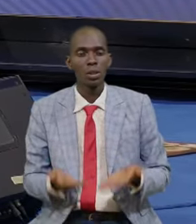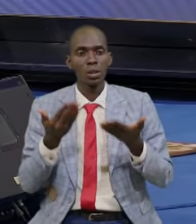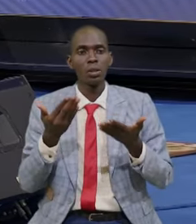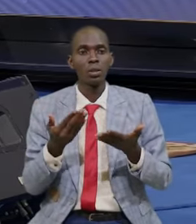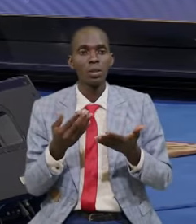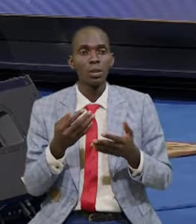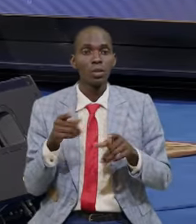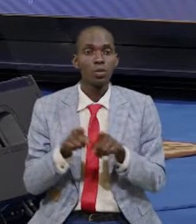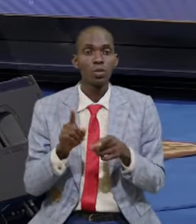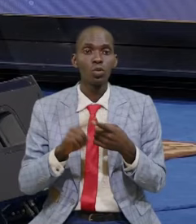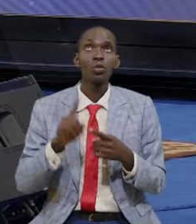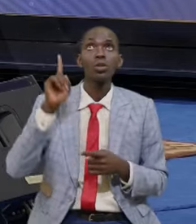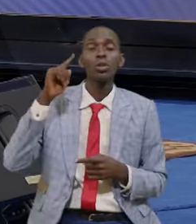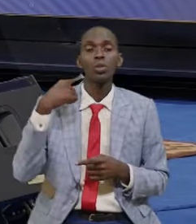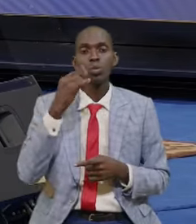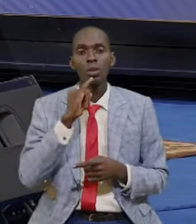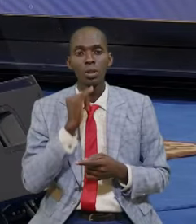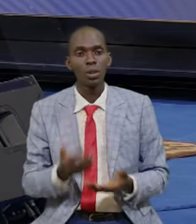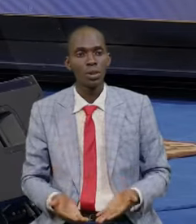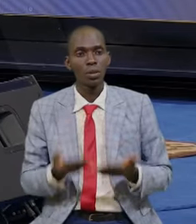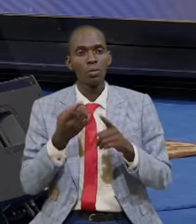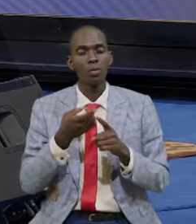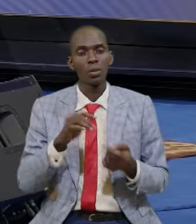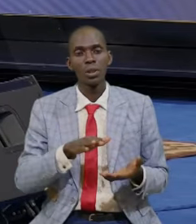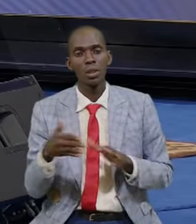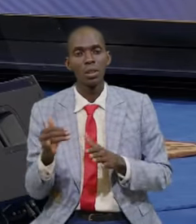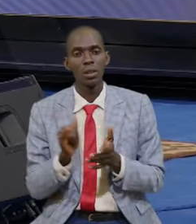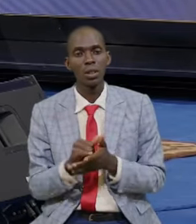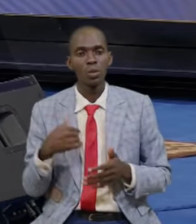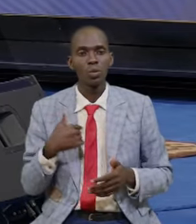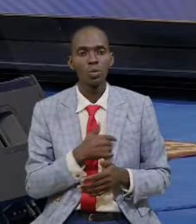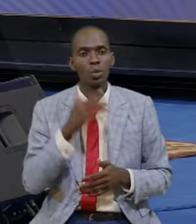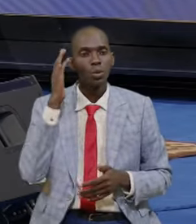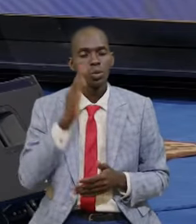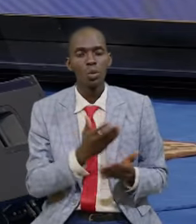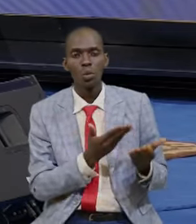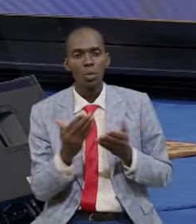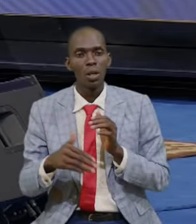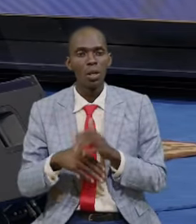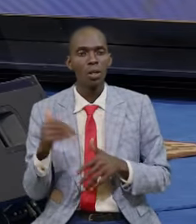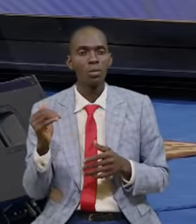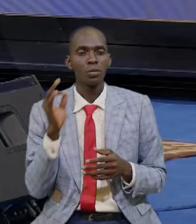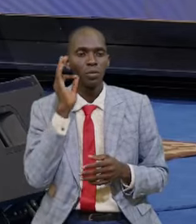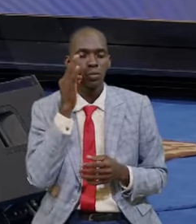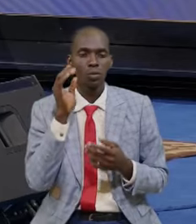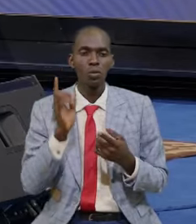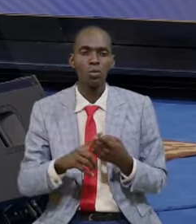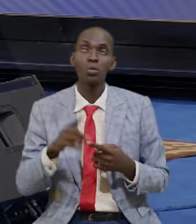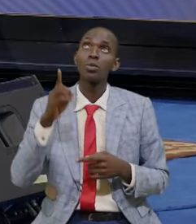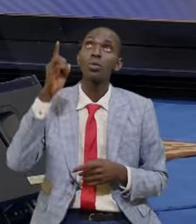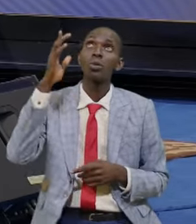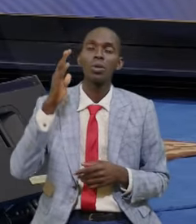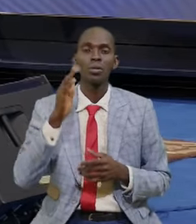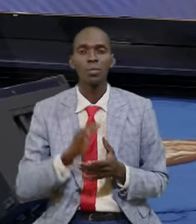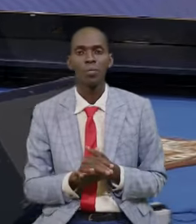dead, that we should bring forth fruit unto the Lord, unto God.